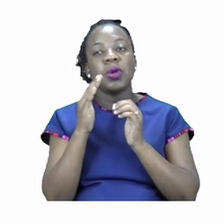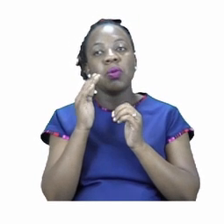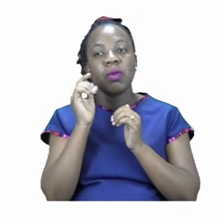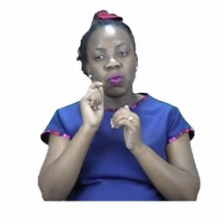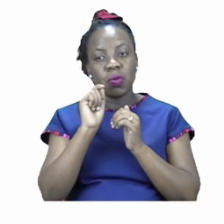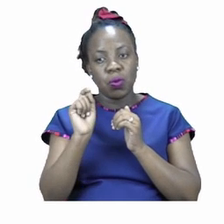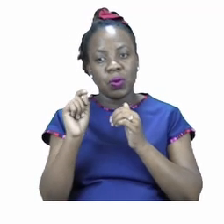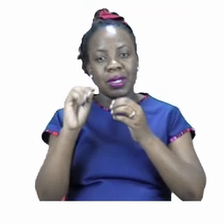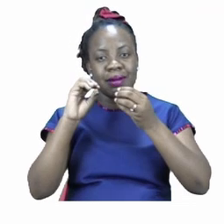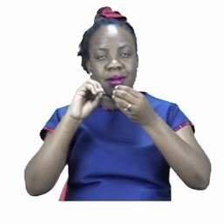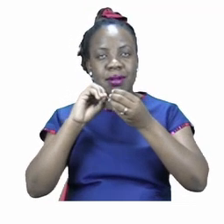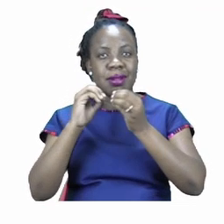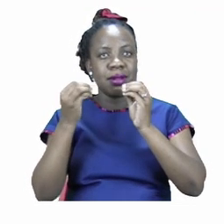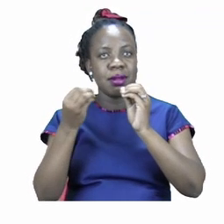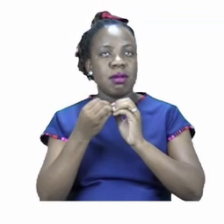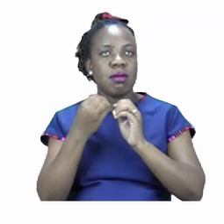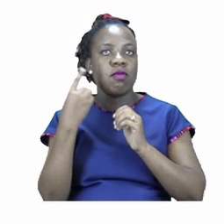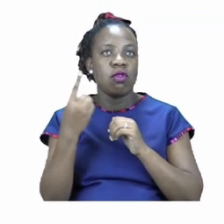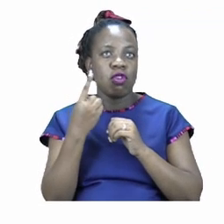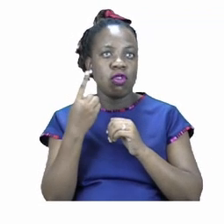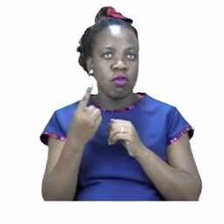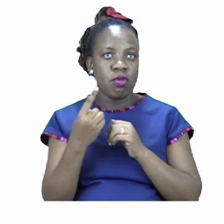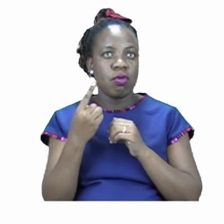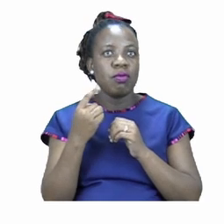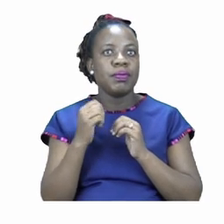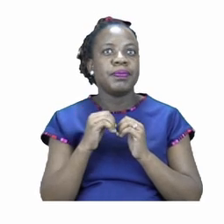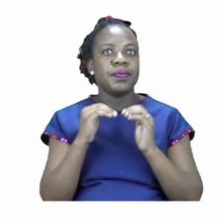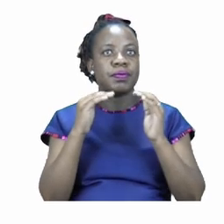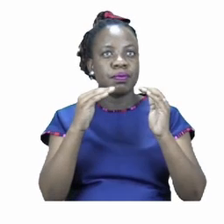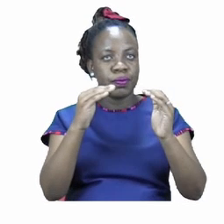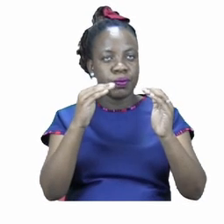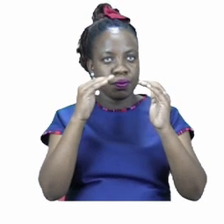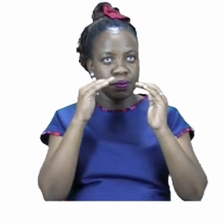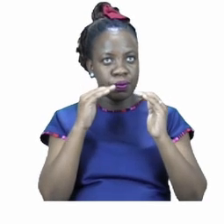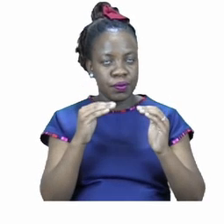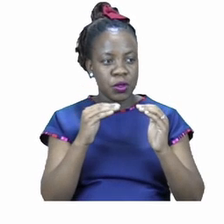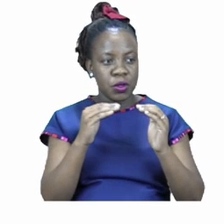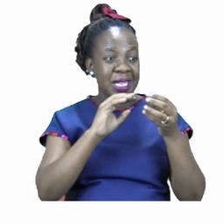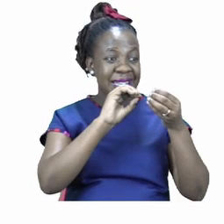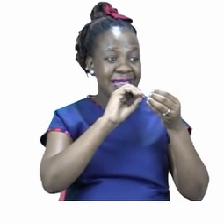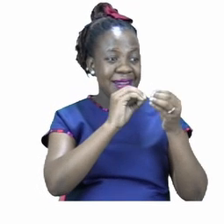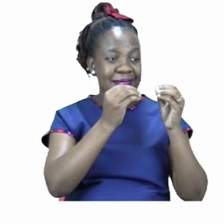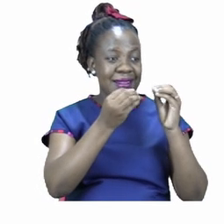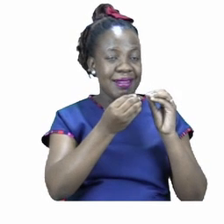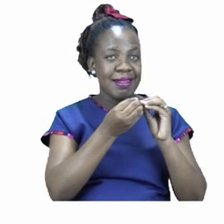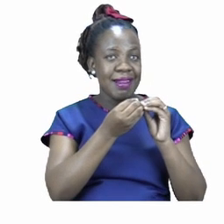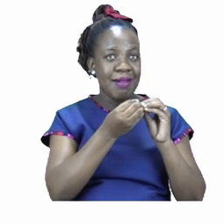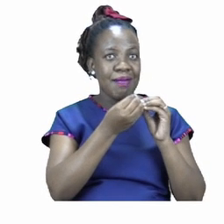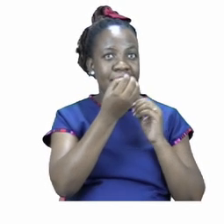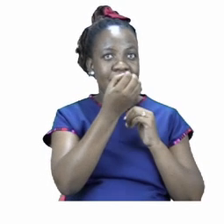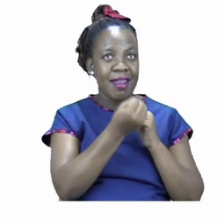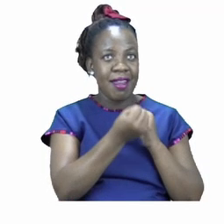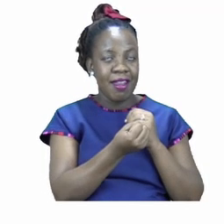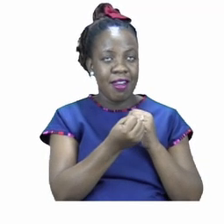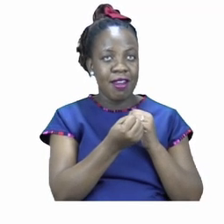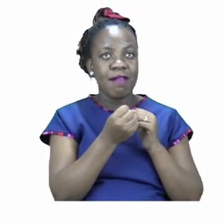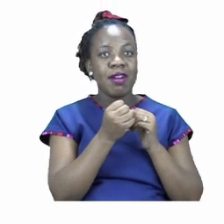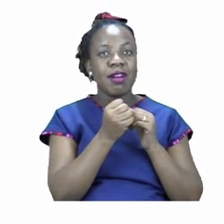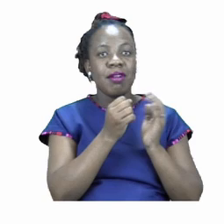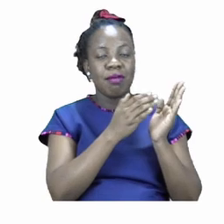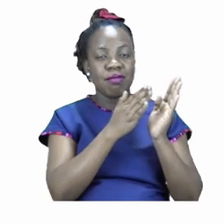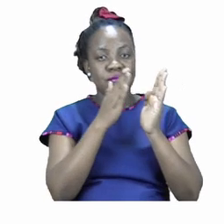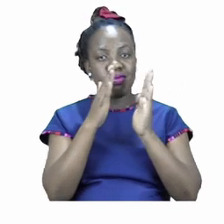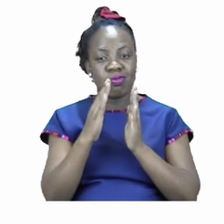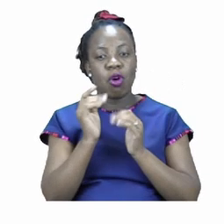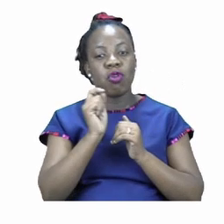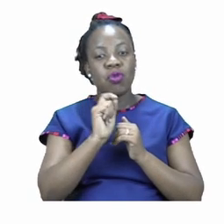words. After that, we're going to write each number in standard form. And then we're